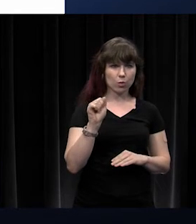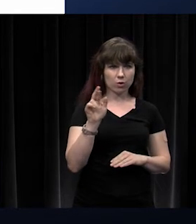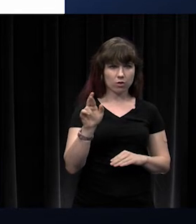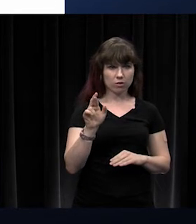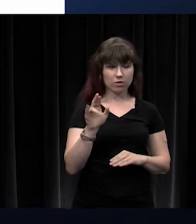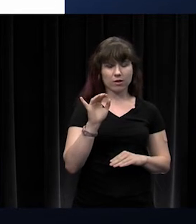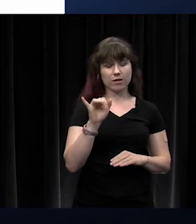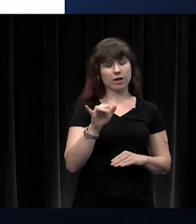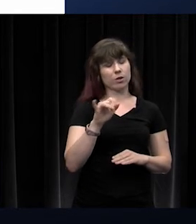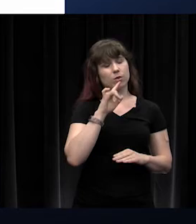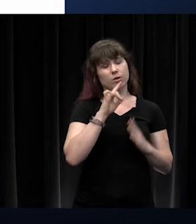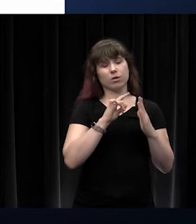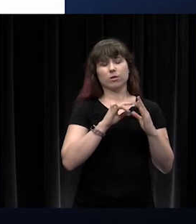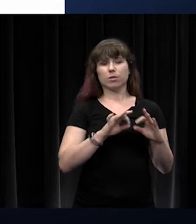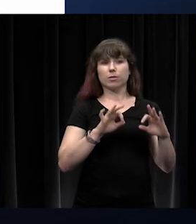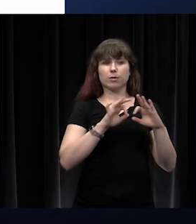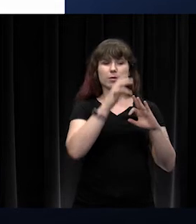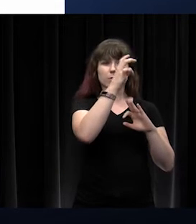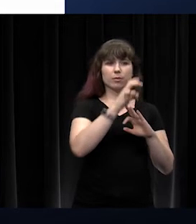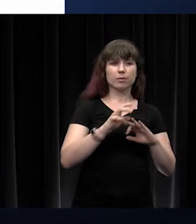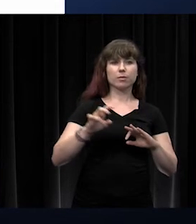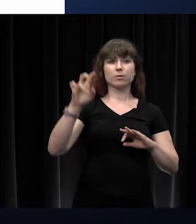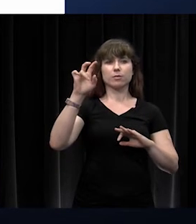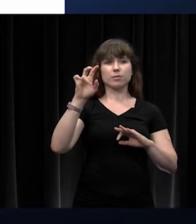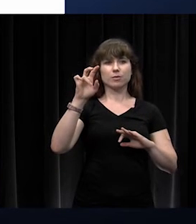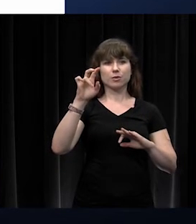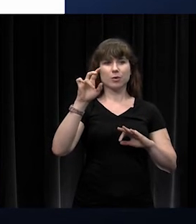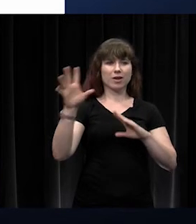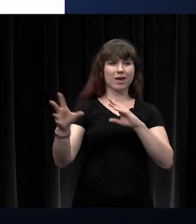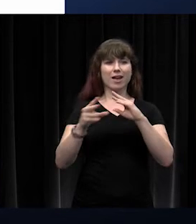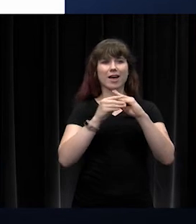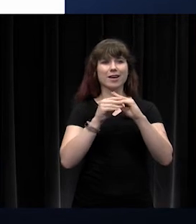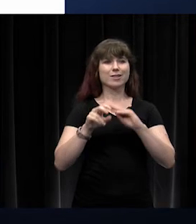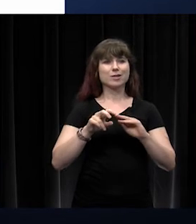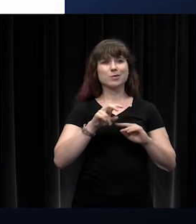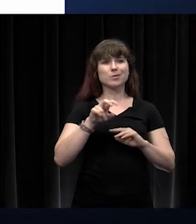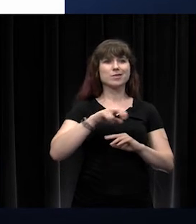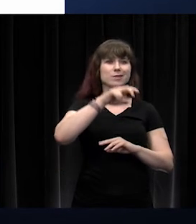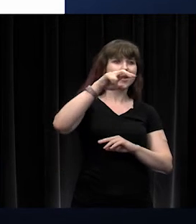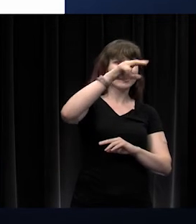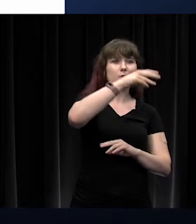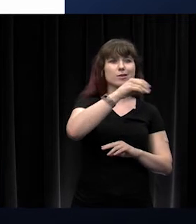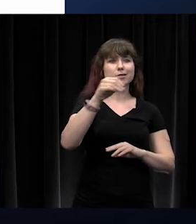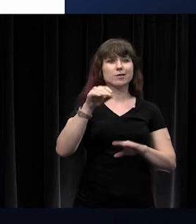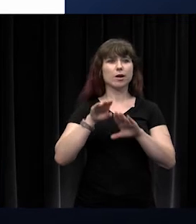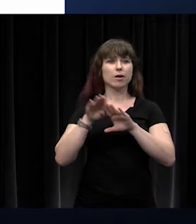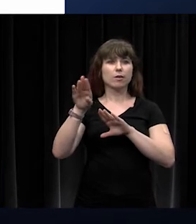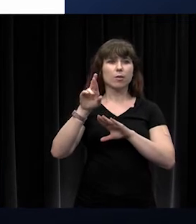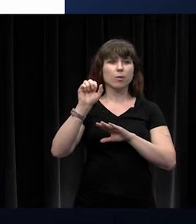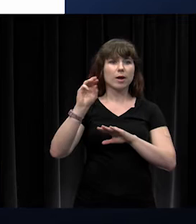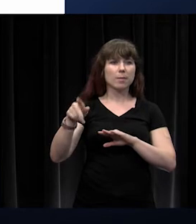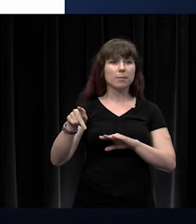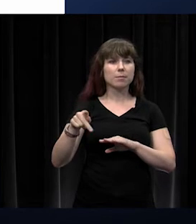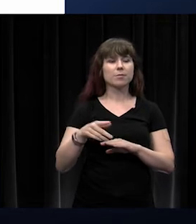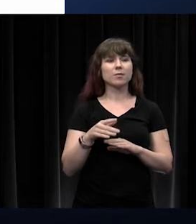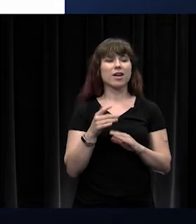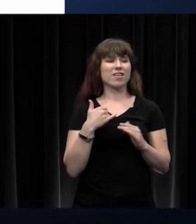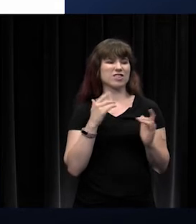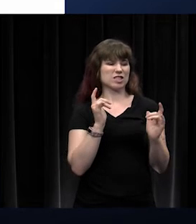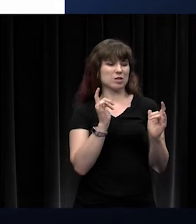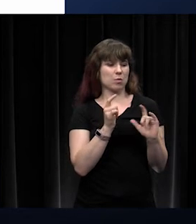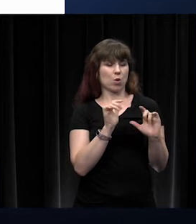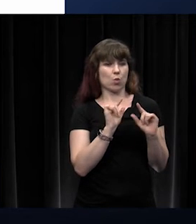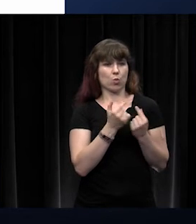key transition piece upstairs as we tie in some stairs and some ramps. We were able to get some small group learning collaboration